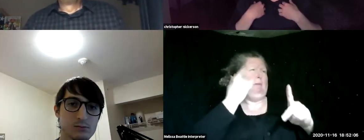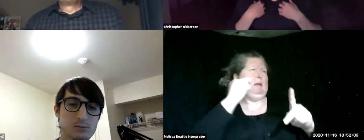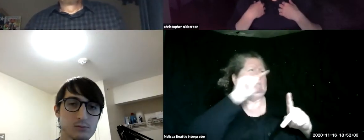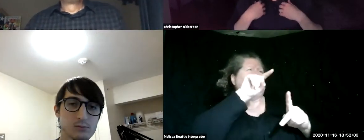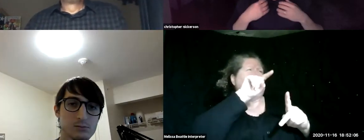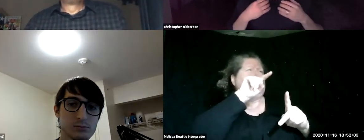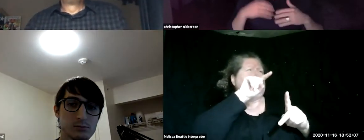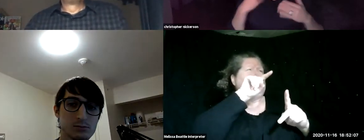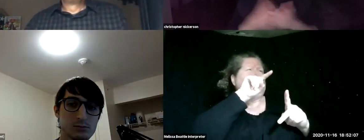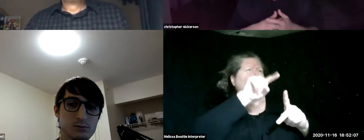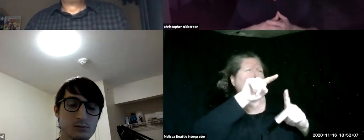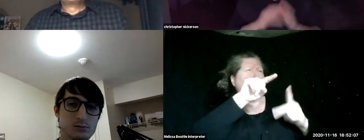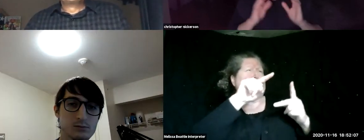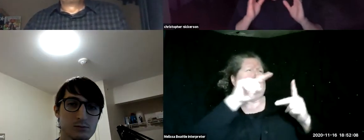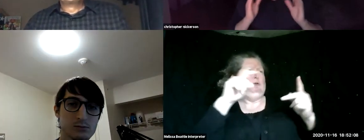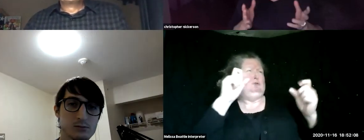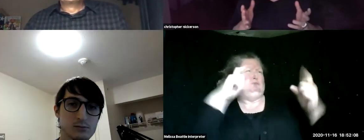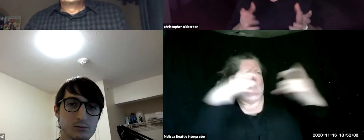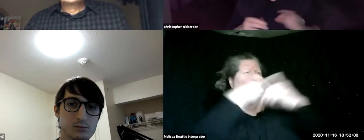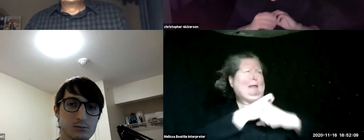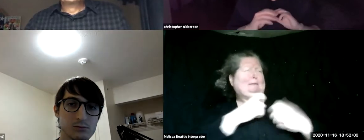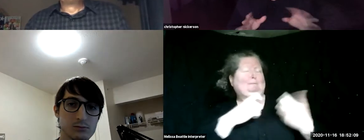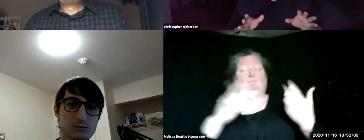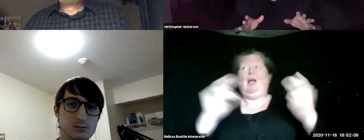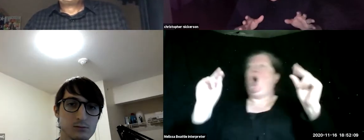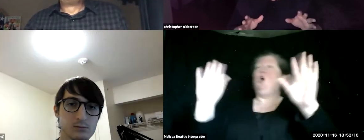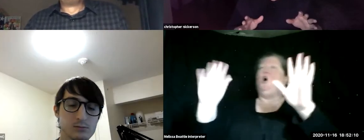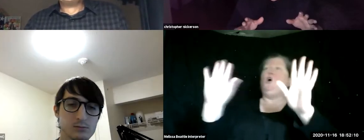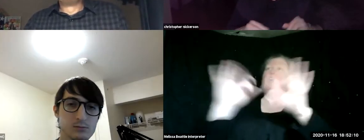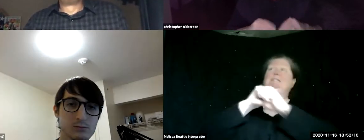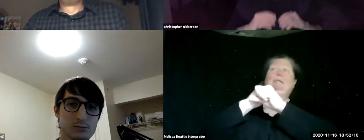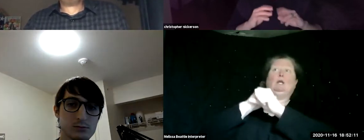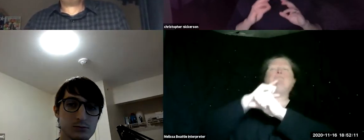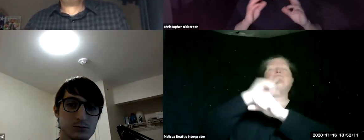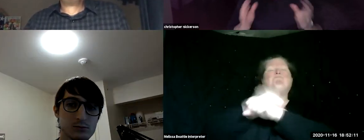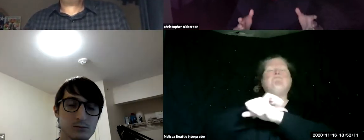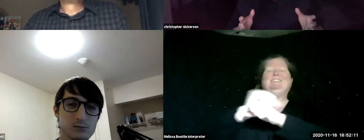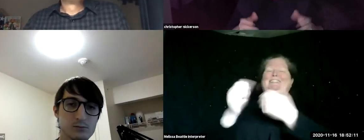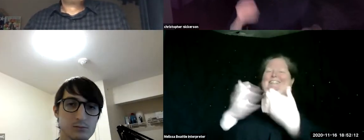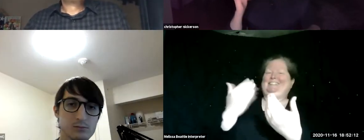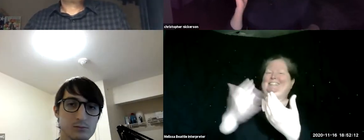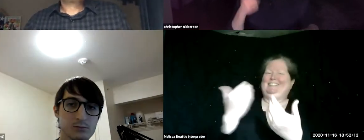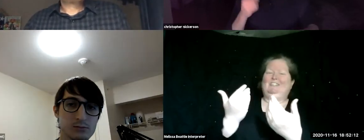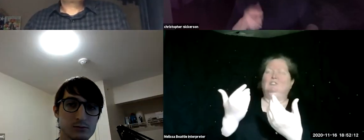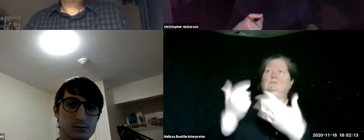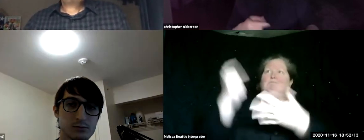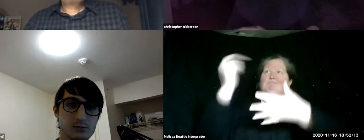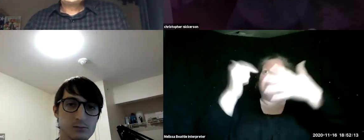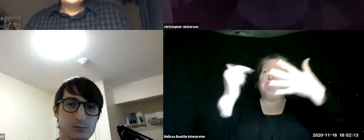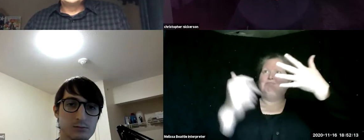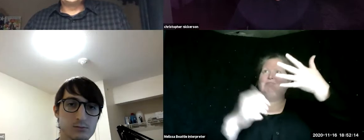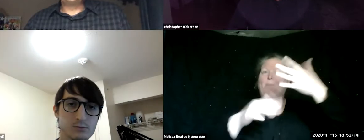us. Like, we need to go back and go, just kidding. Security is really, really easy. You have to do these like basic things, like lock your